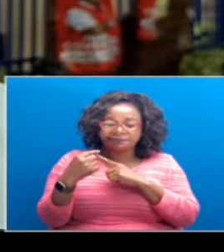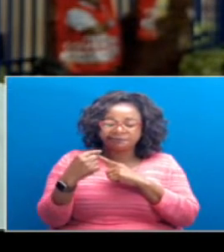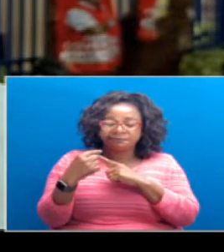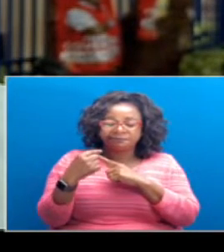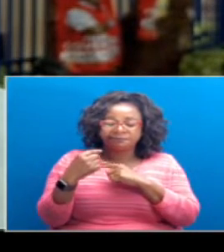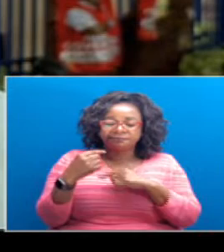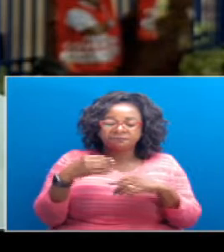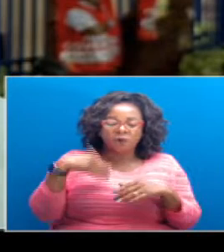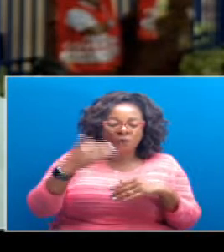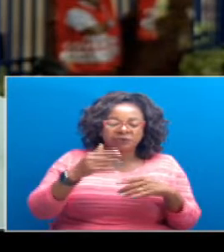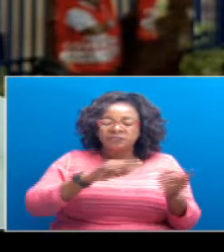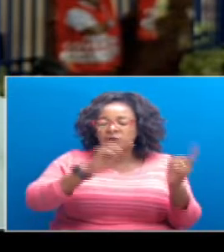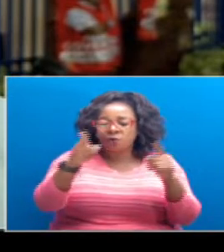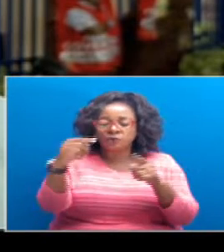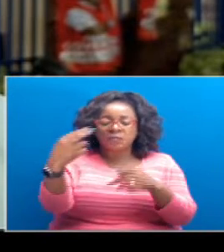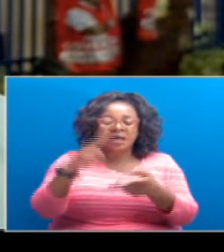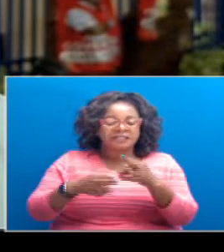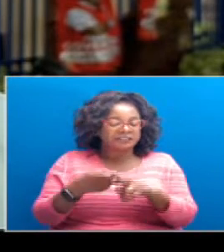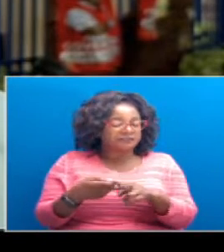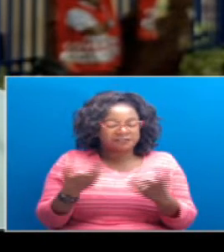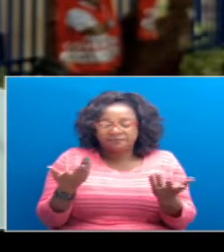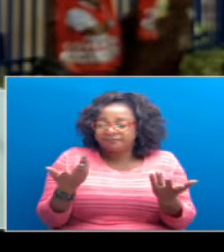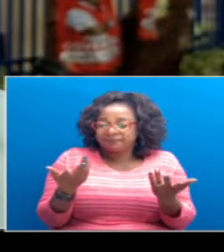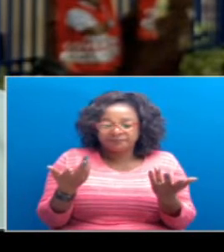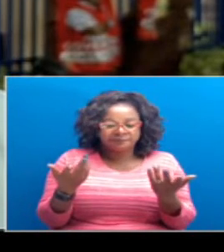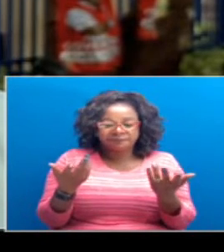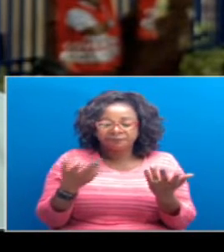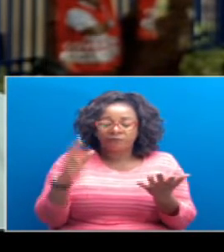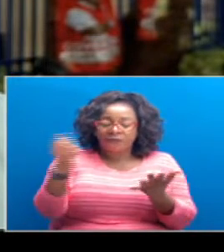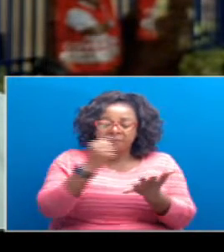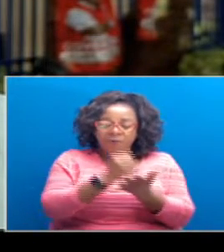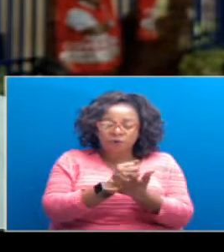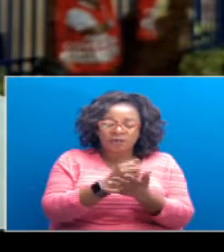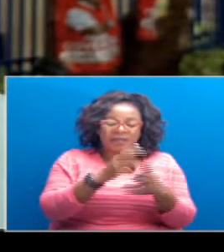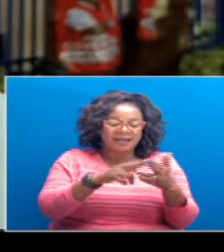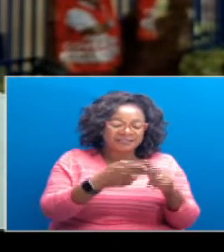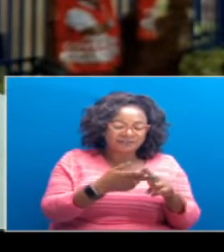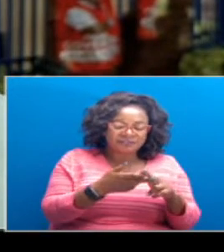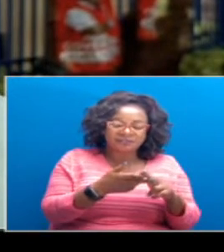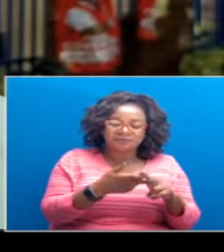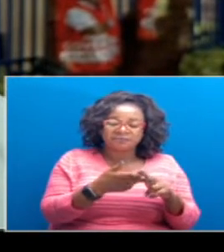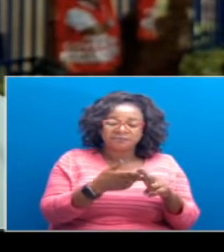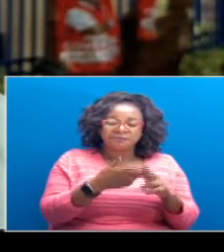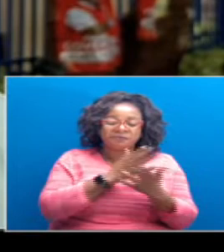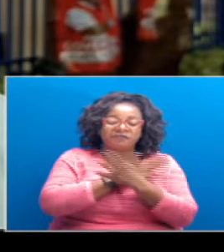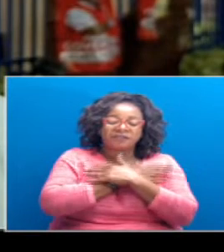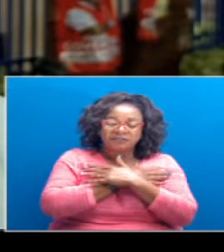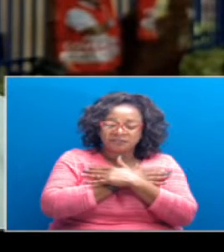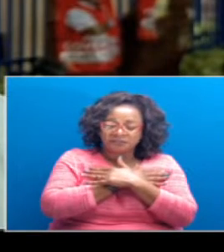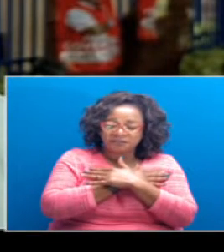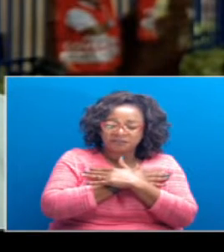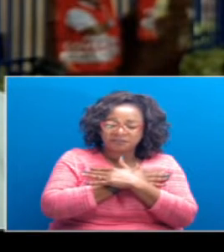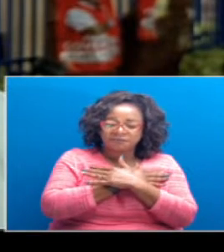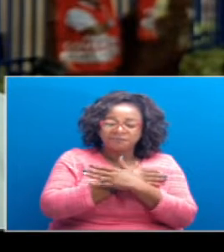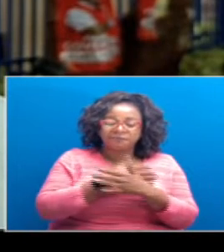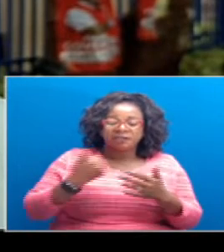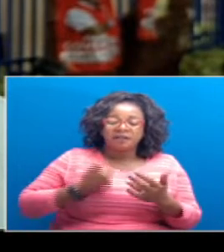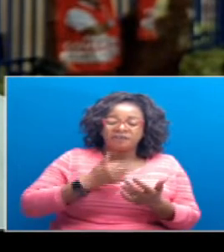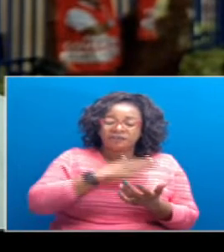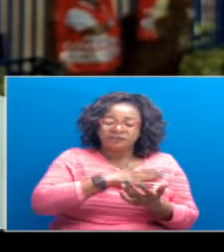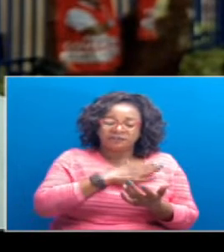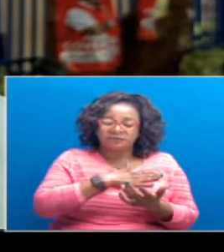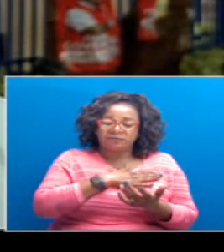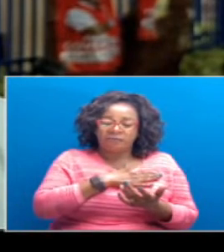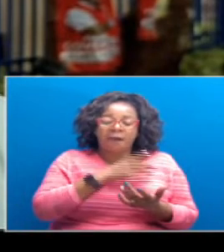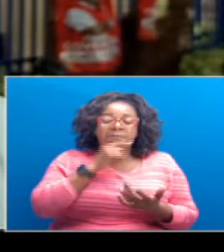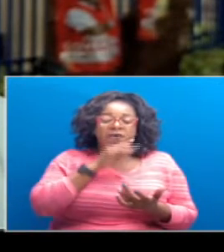to their relatives. They employ their relatives, their friend, their girlfriend,